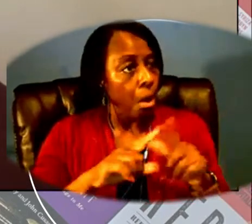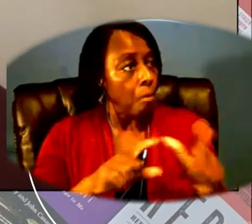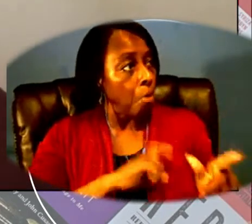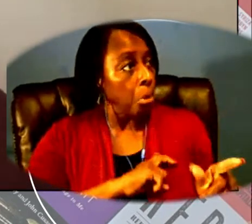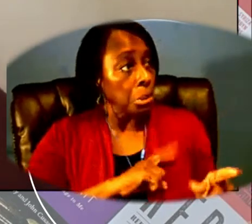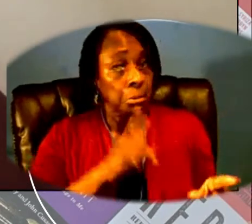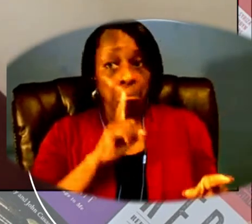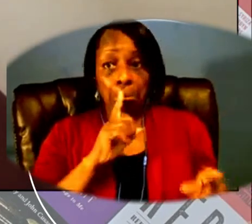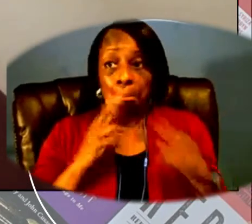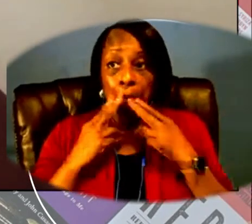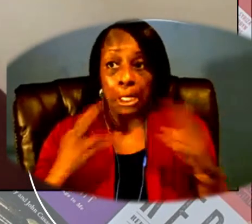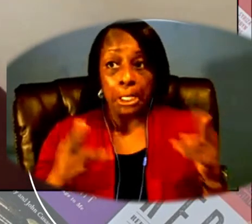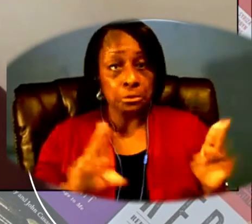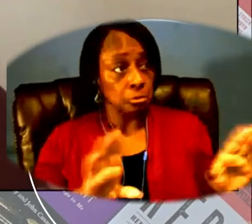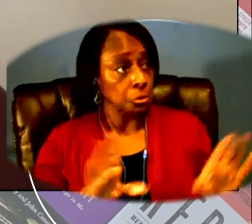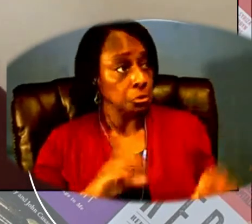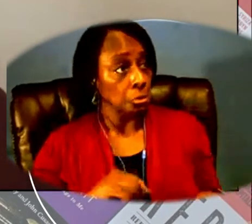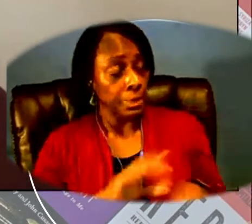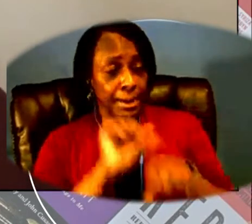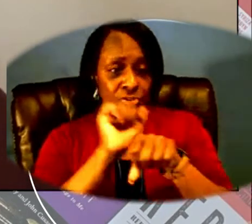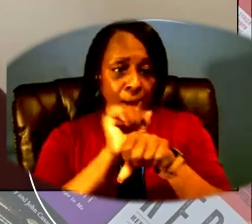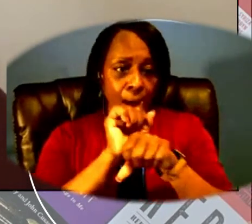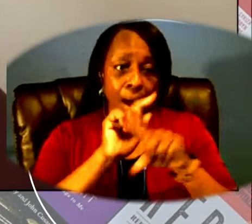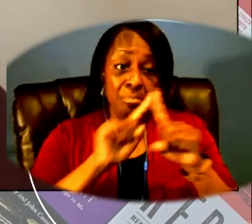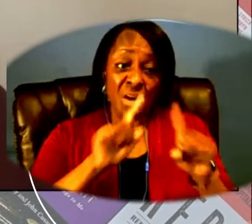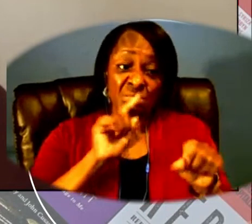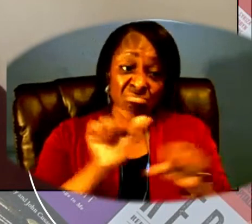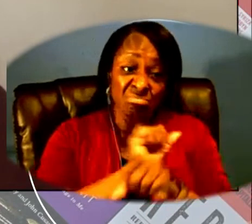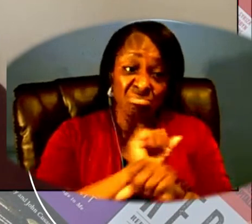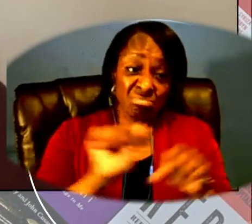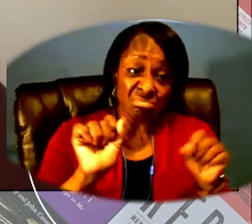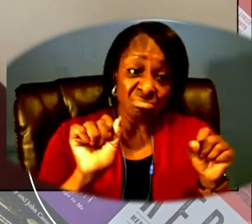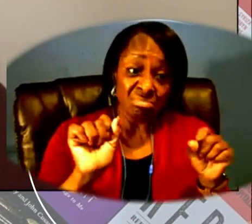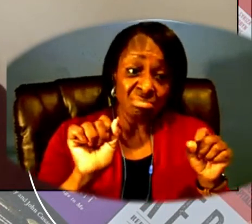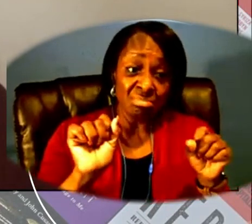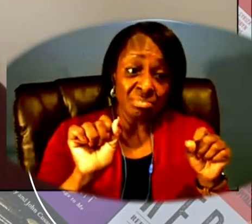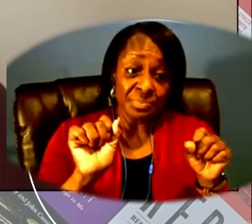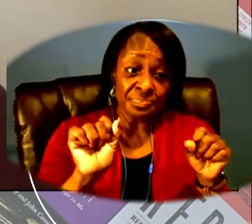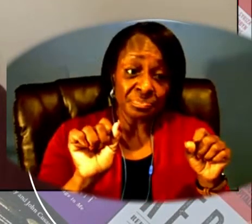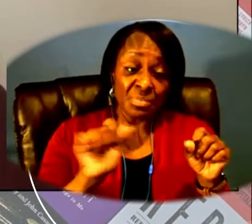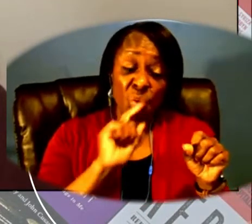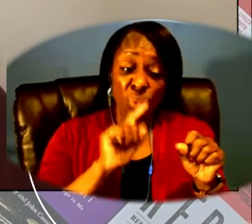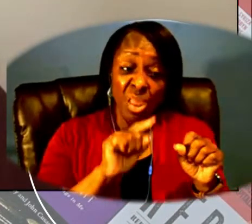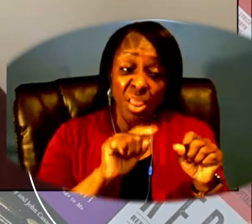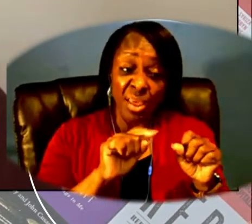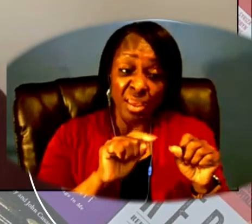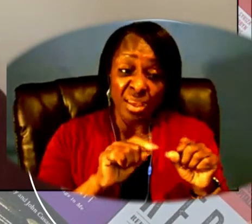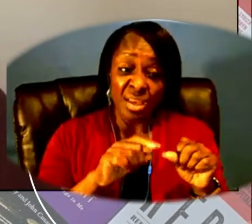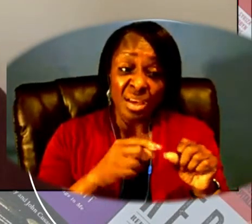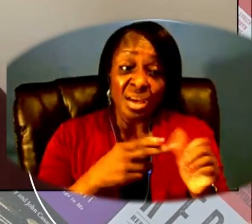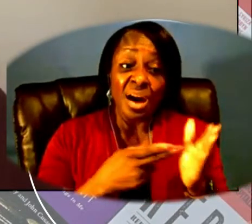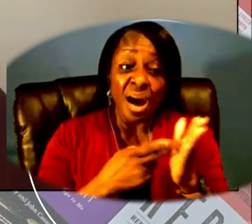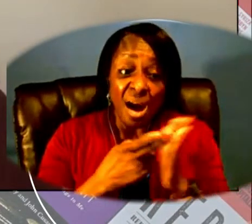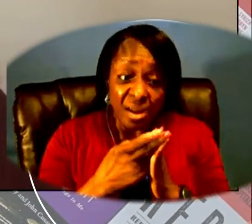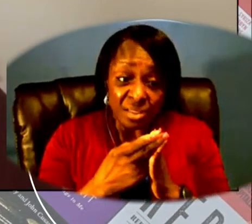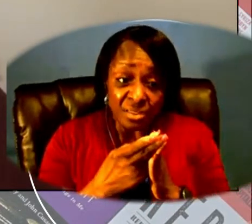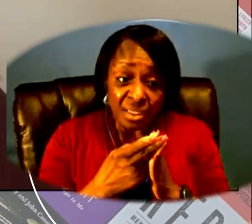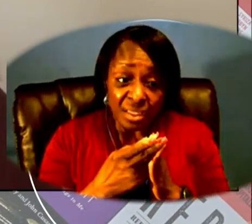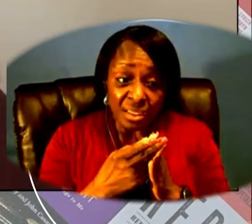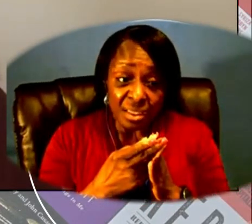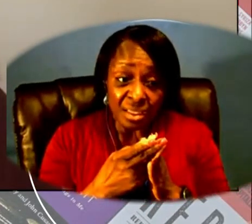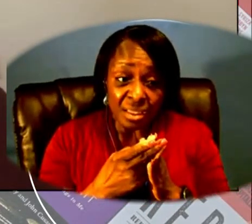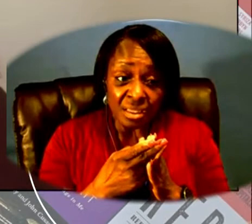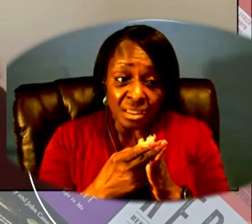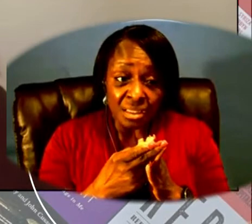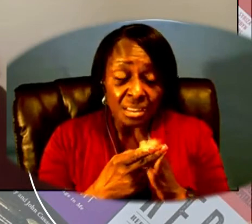nothing wrong. We're just doing our jobs. But the reality is, deep down, if they were forced to be in a situation where